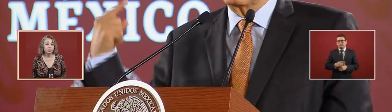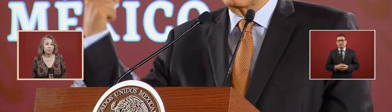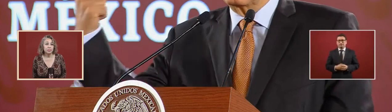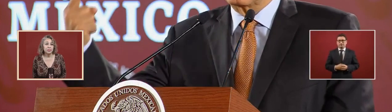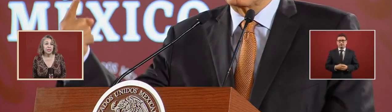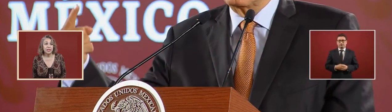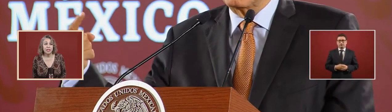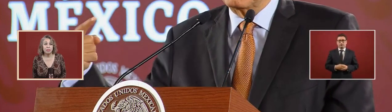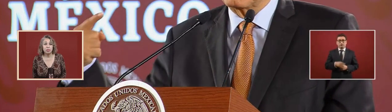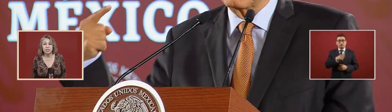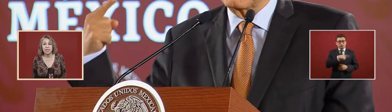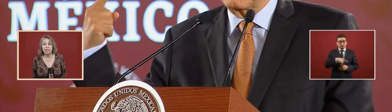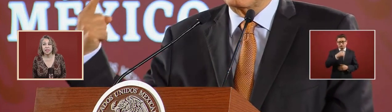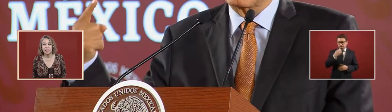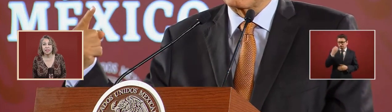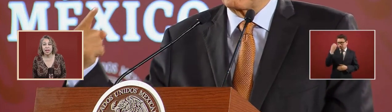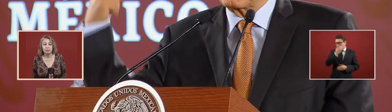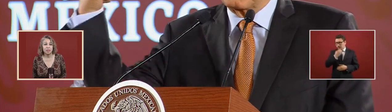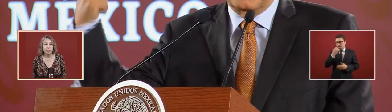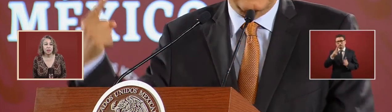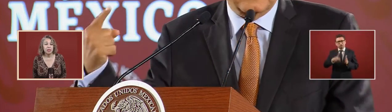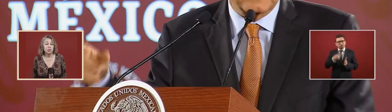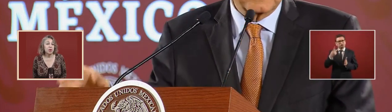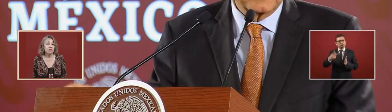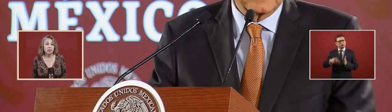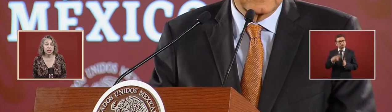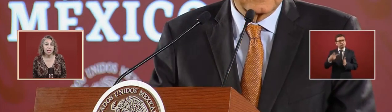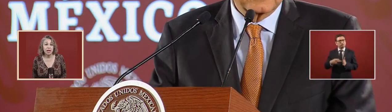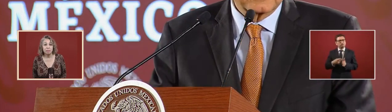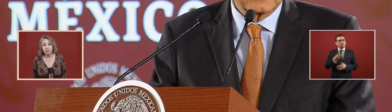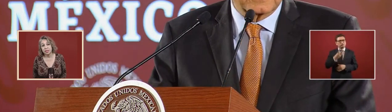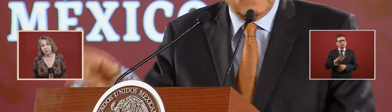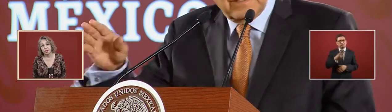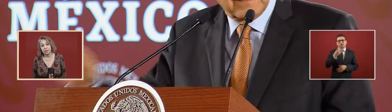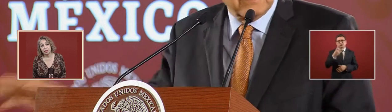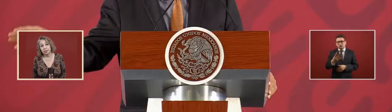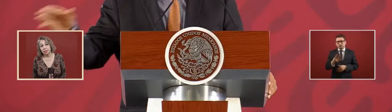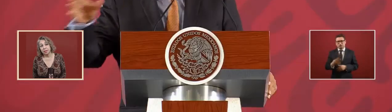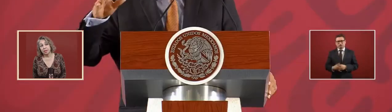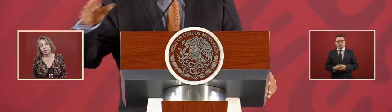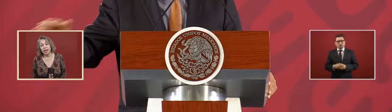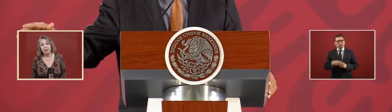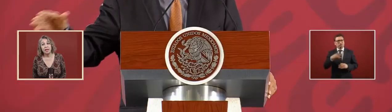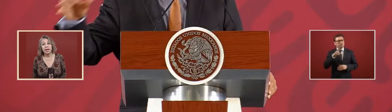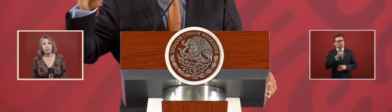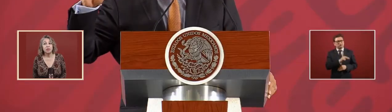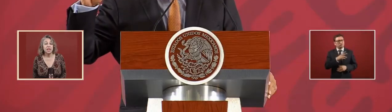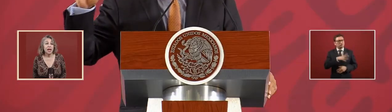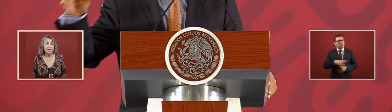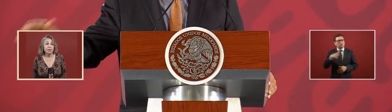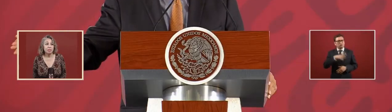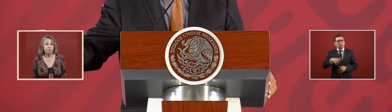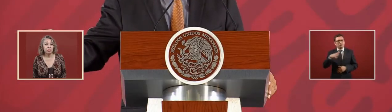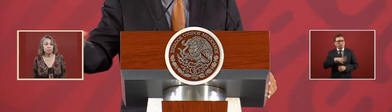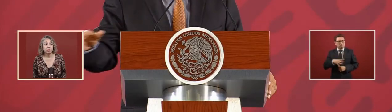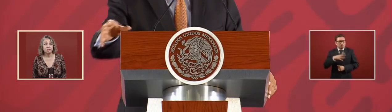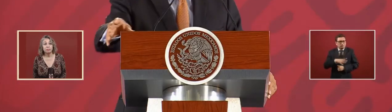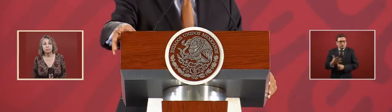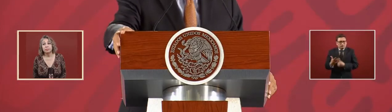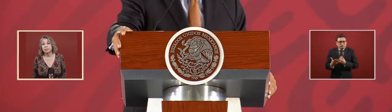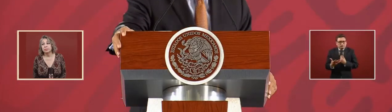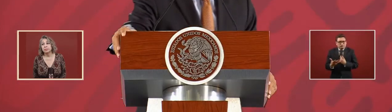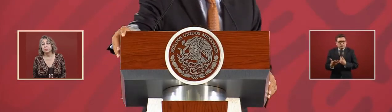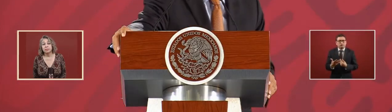han presentado exámenes, they presented exams three or four times y los rechazan, and they kept denying them. Todo